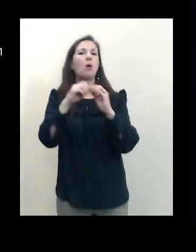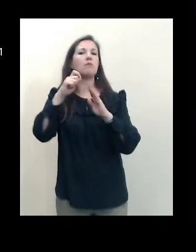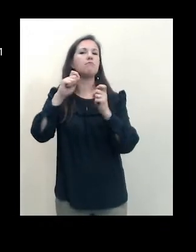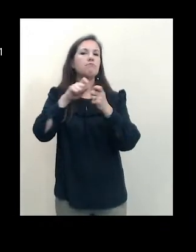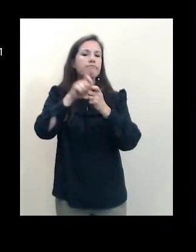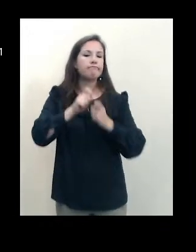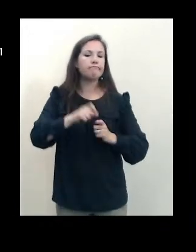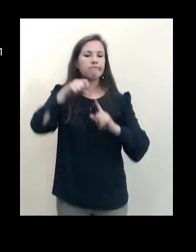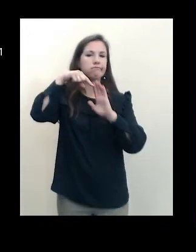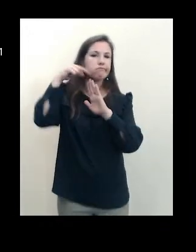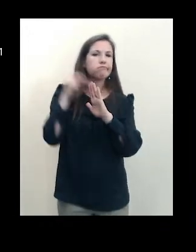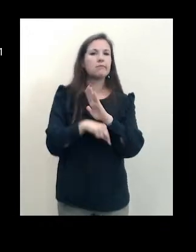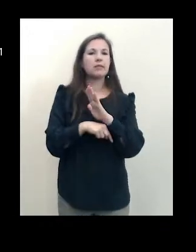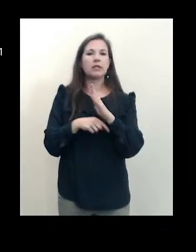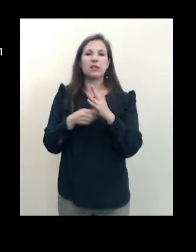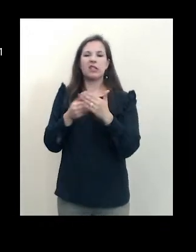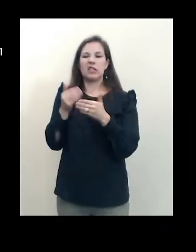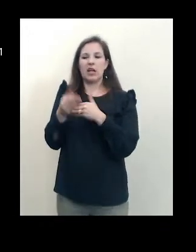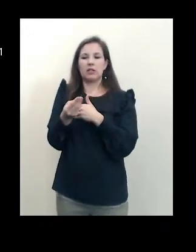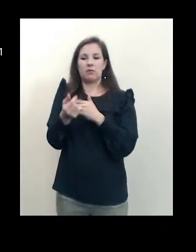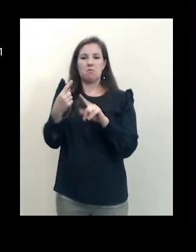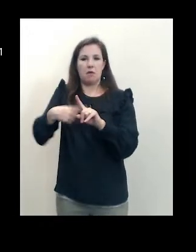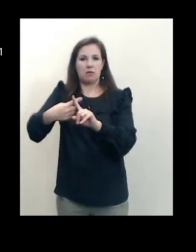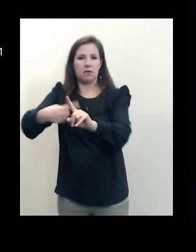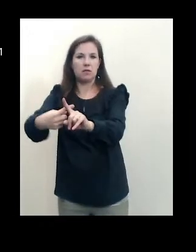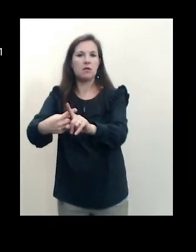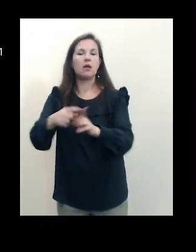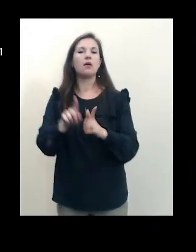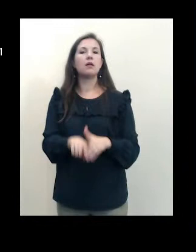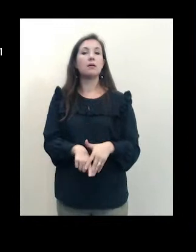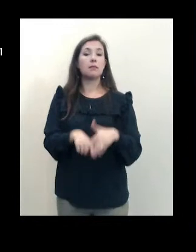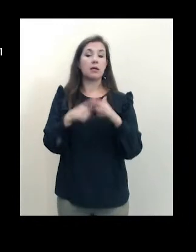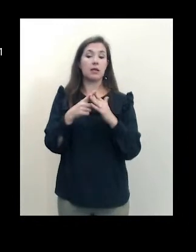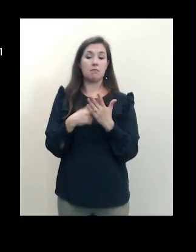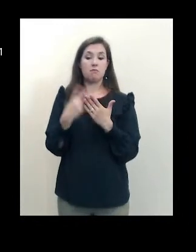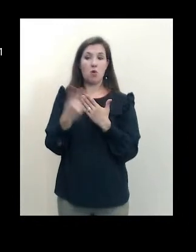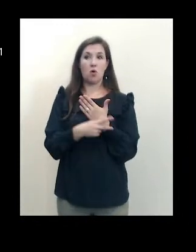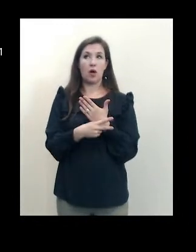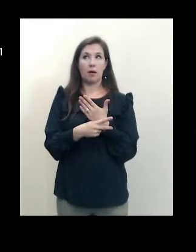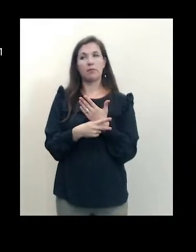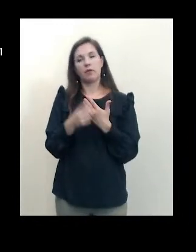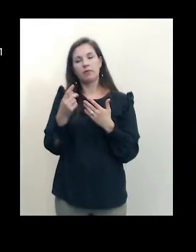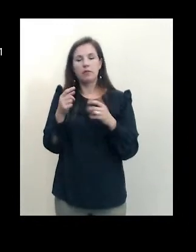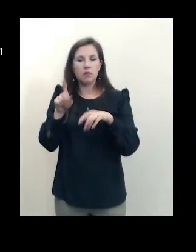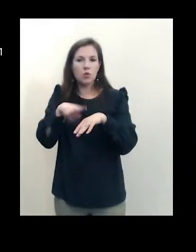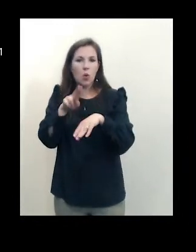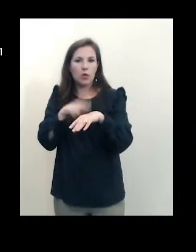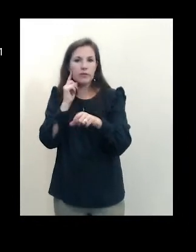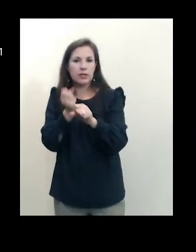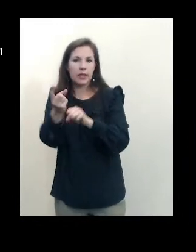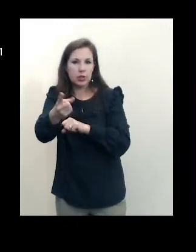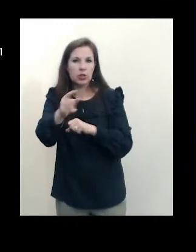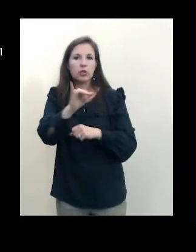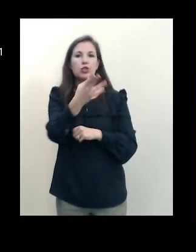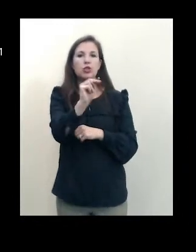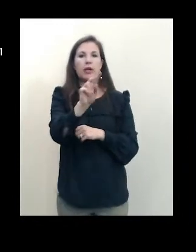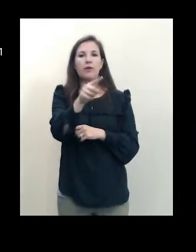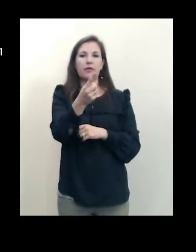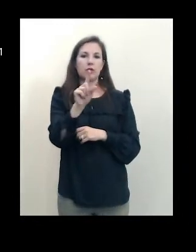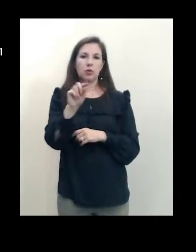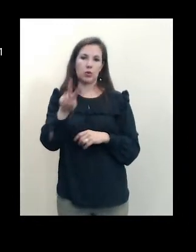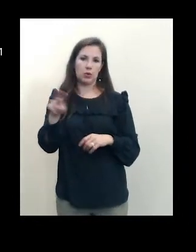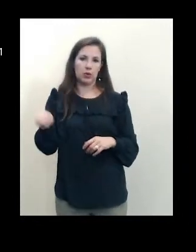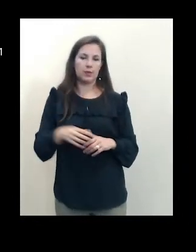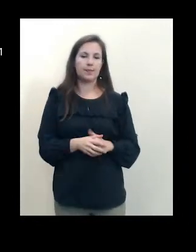we get through this upcoming months, and then the program will go into effect, of course, because this is for 2022 as of January 1st. But